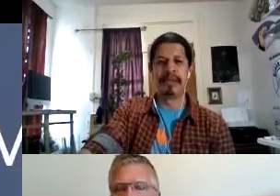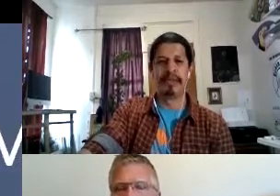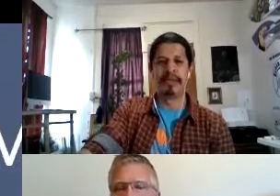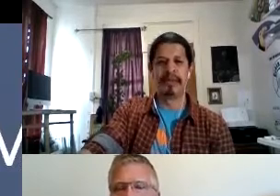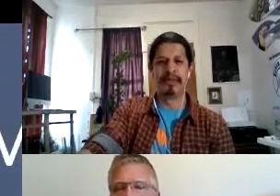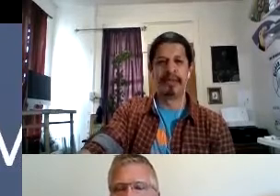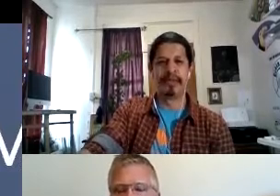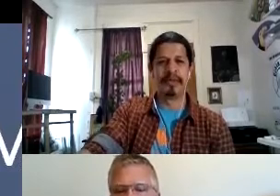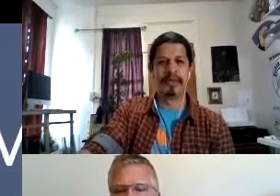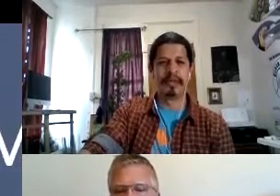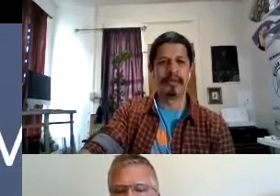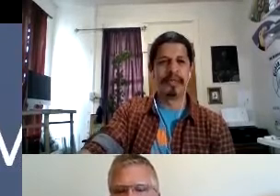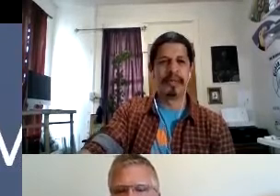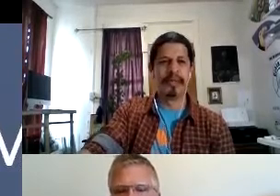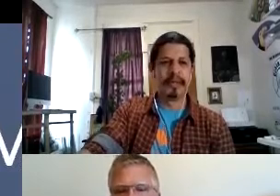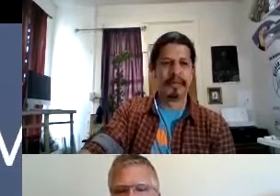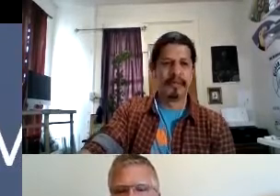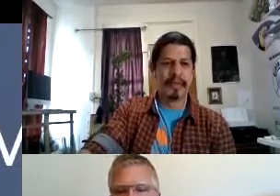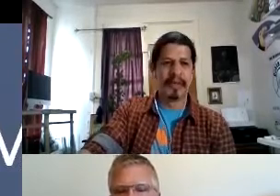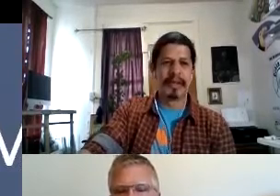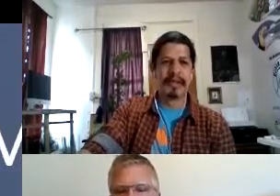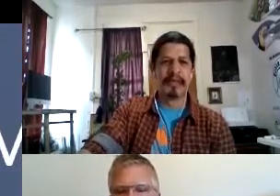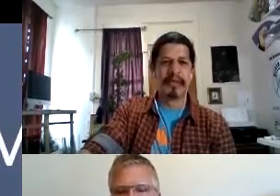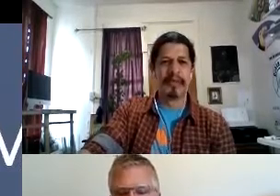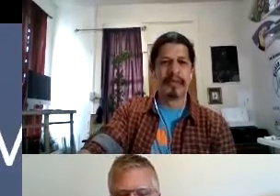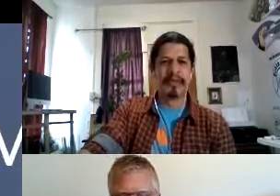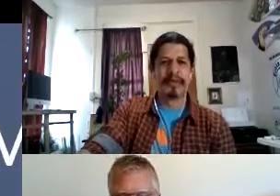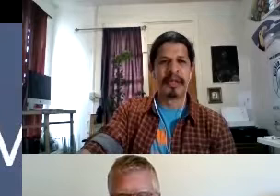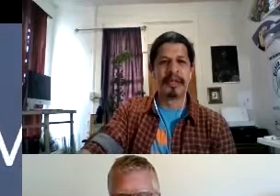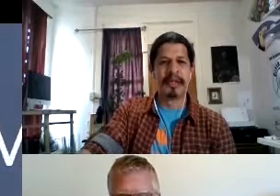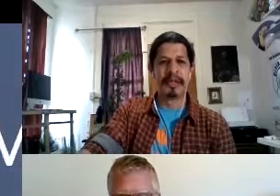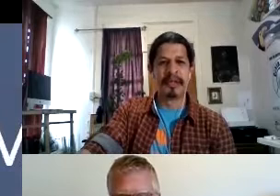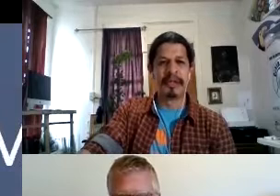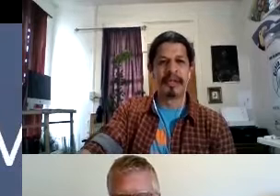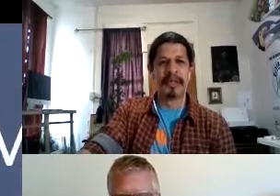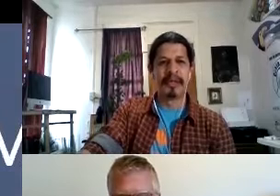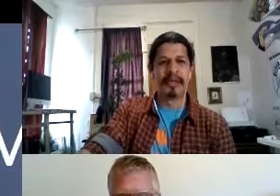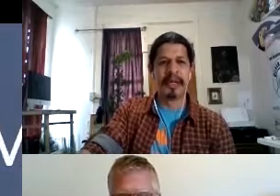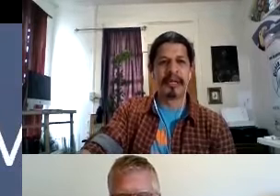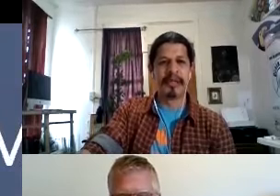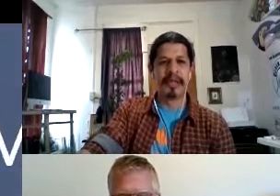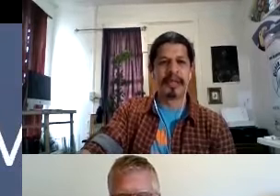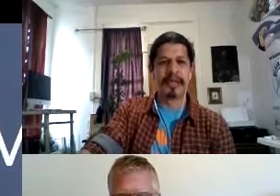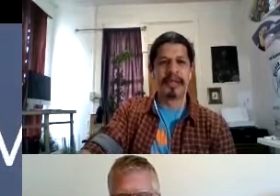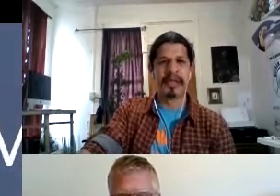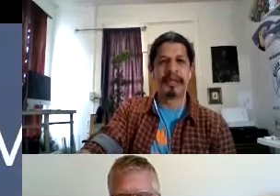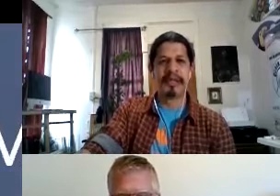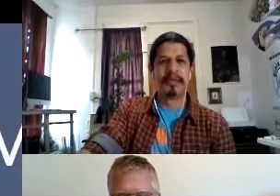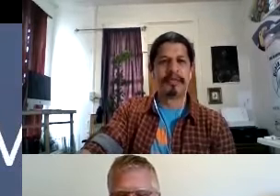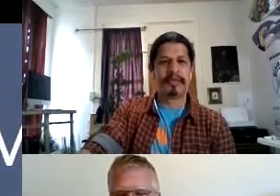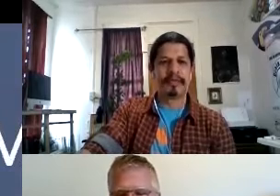option, you're more than welcome to do it as well. I see more people joining and speaking on the chat, so that's great.